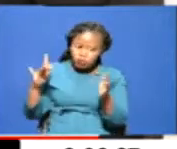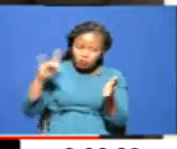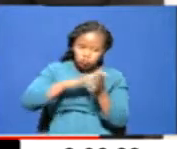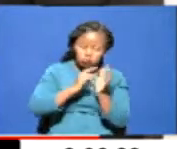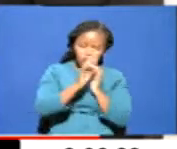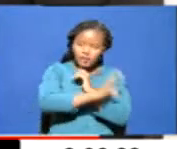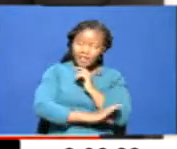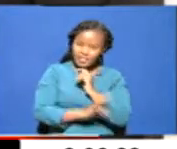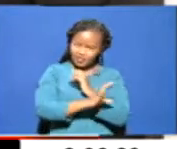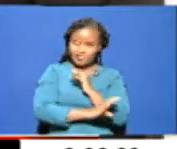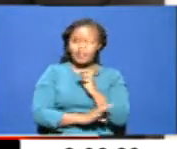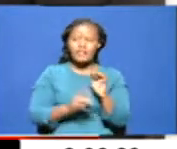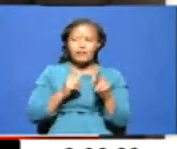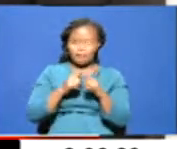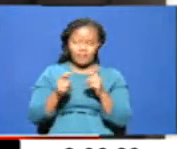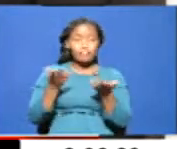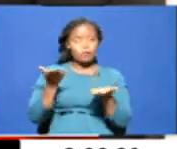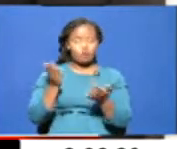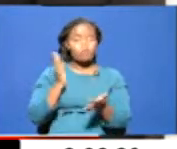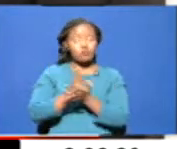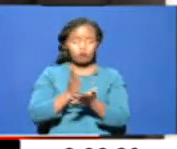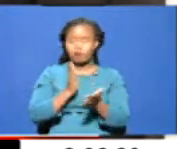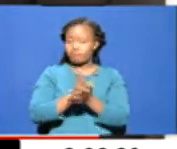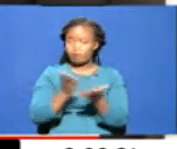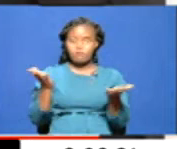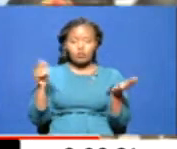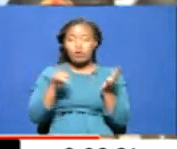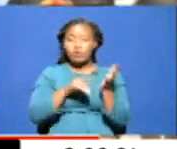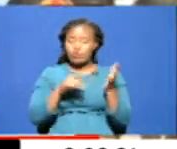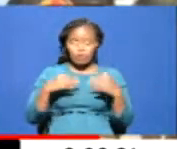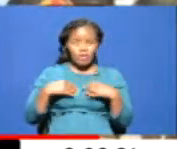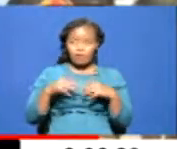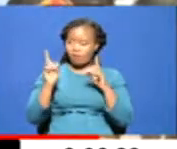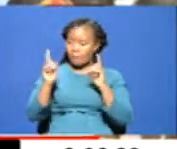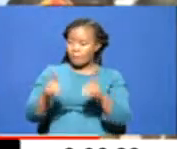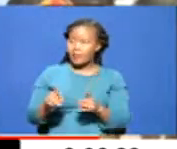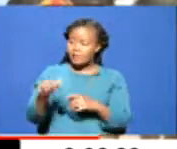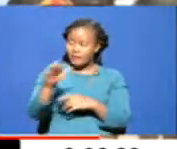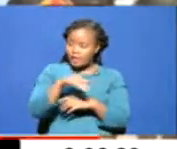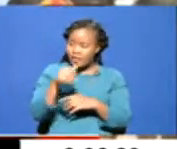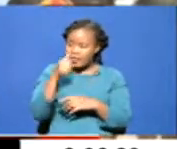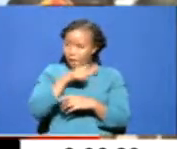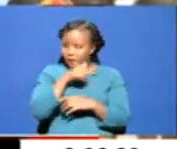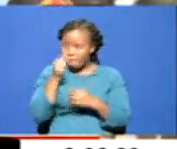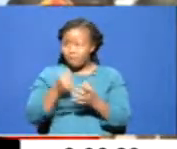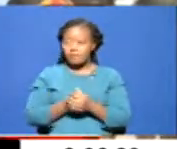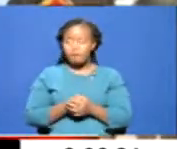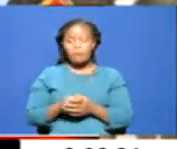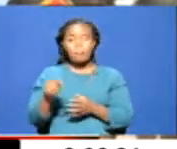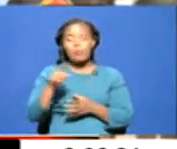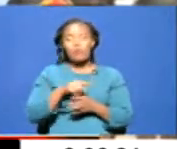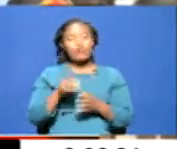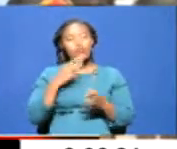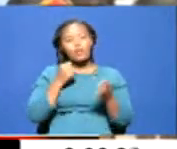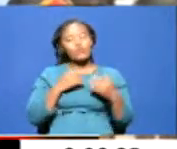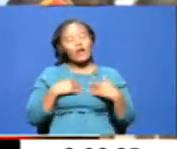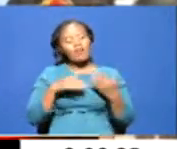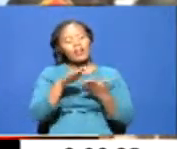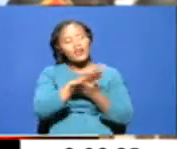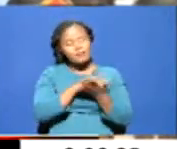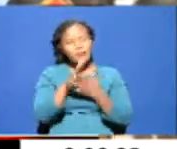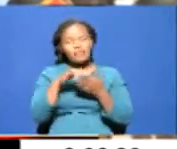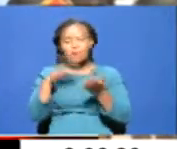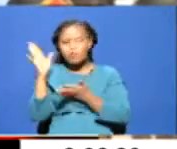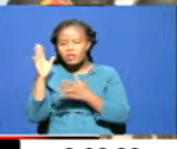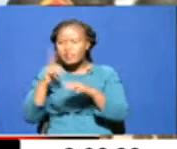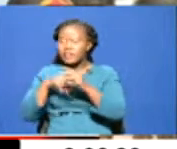looks like it may be possible that we will have to put in place quarantine measures. Protective quarantine space as we test them and then